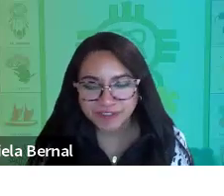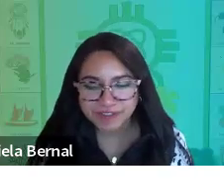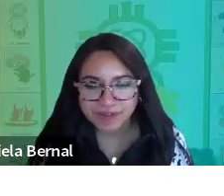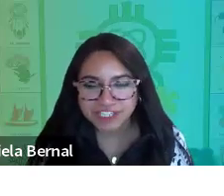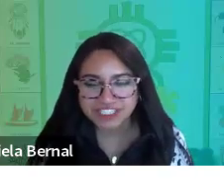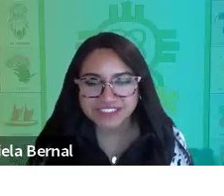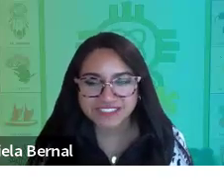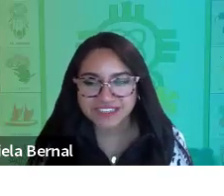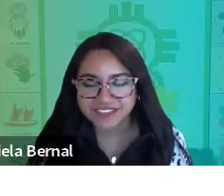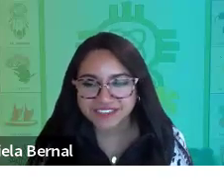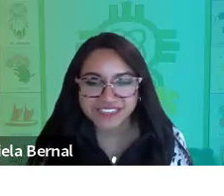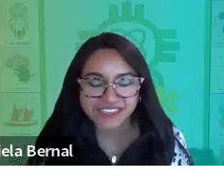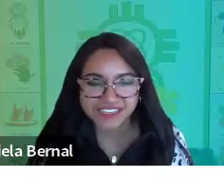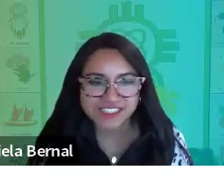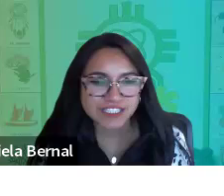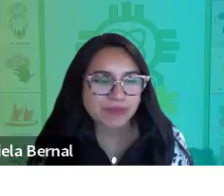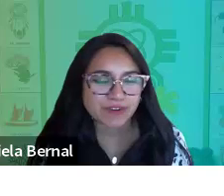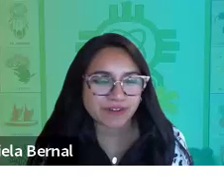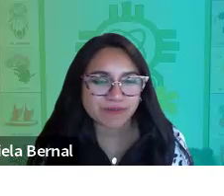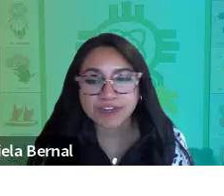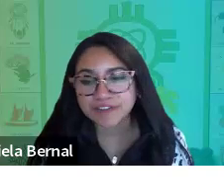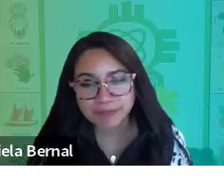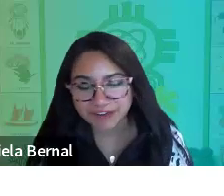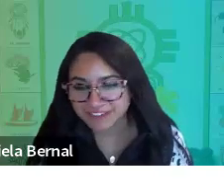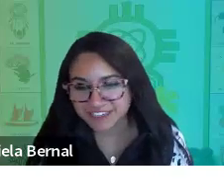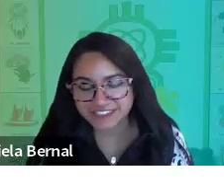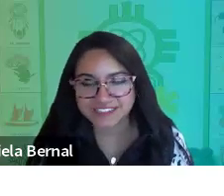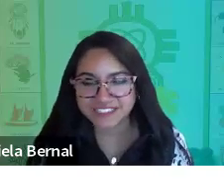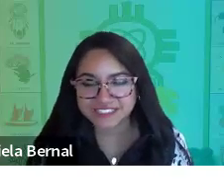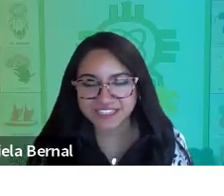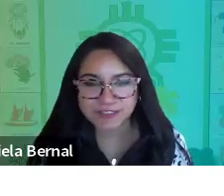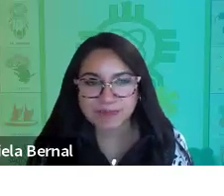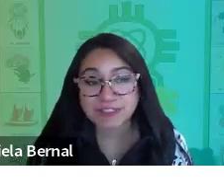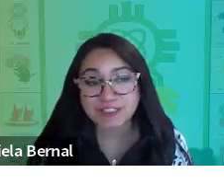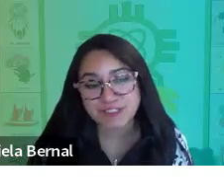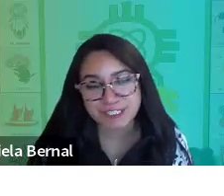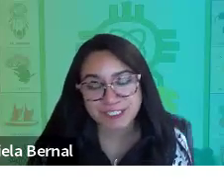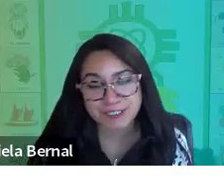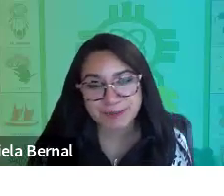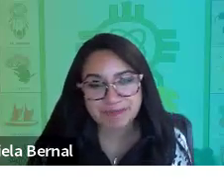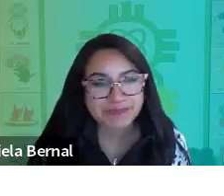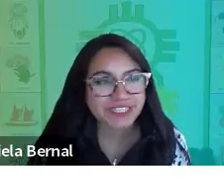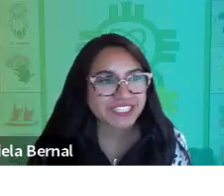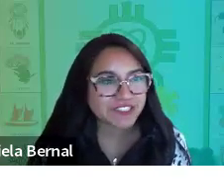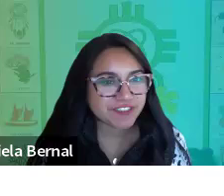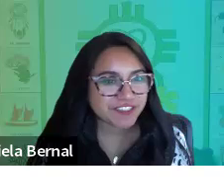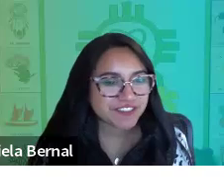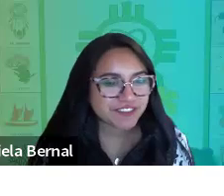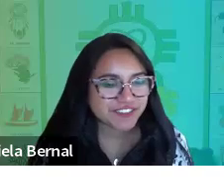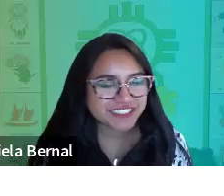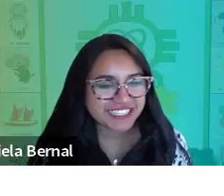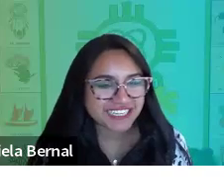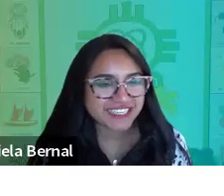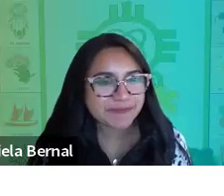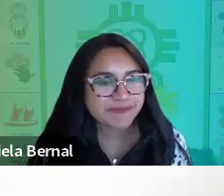forward to all of the questions and diving in deeper on whatever part of SACNAS sounds most interesting to you. So if we can go